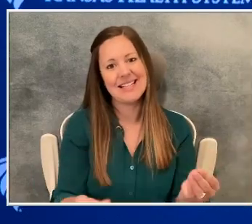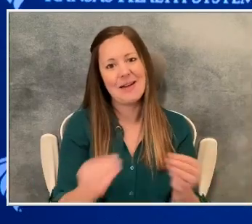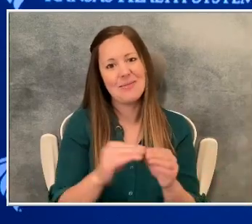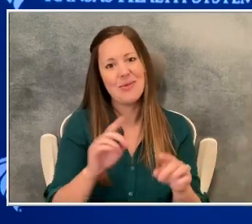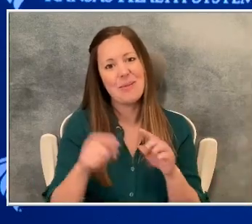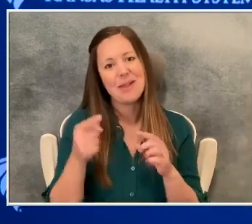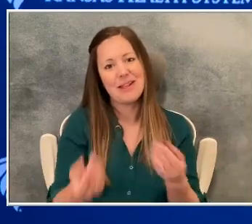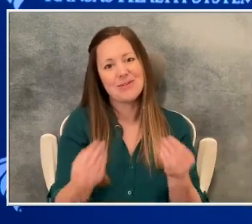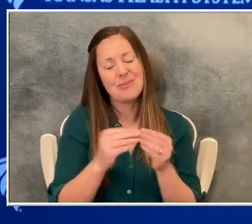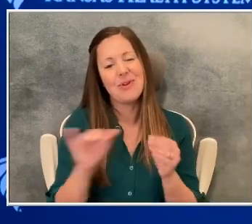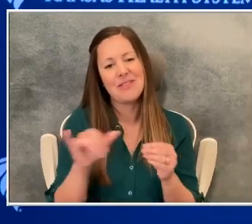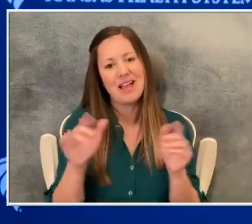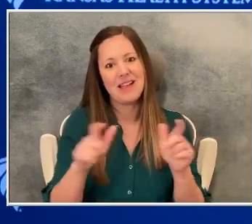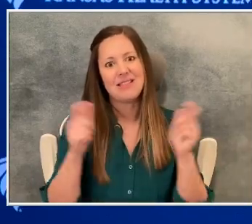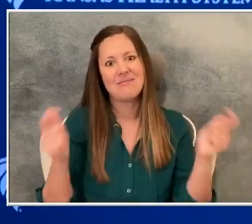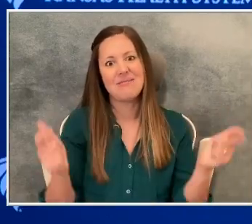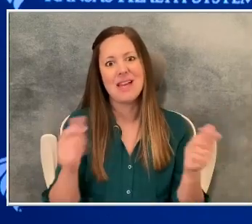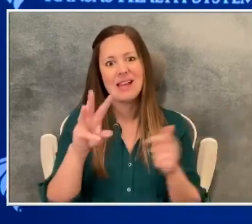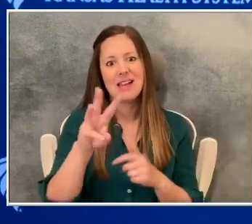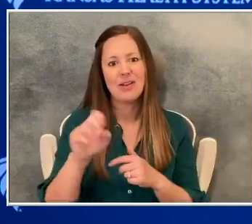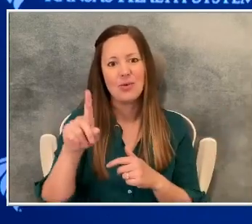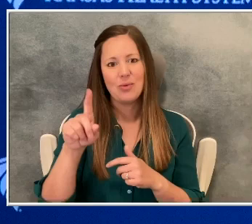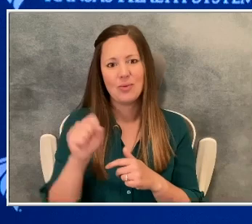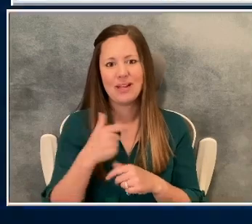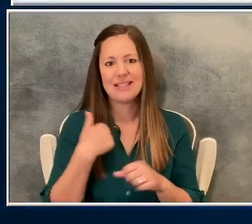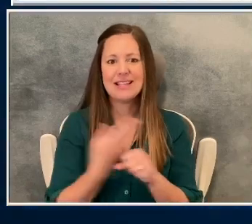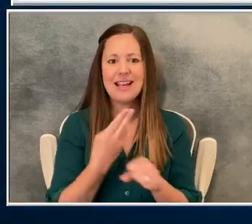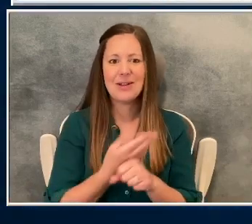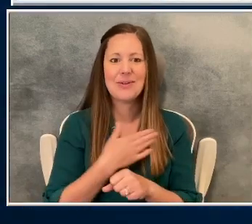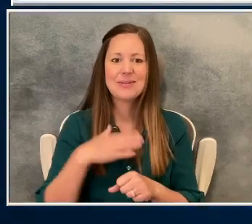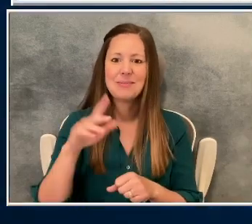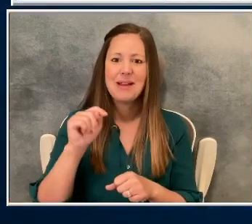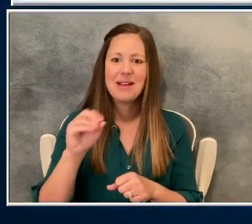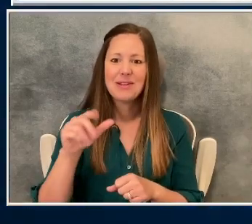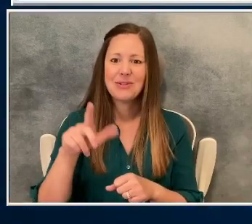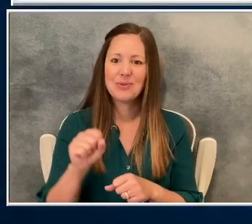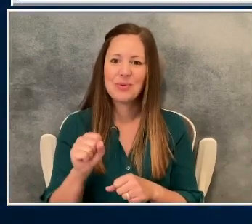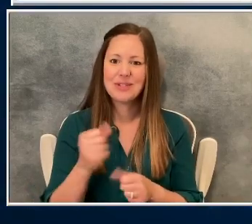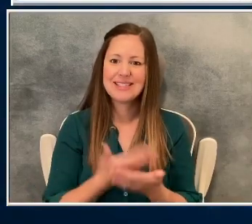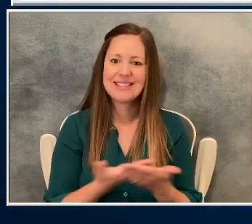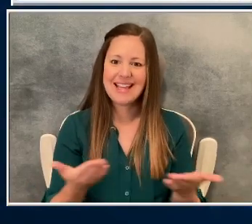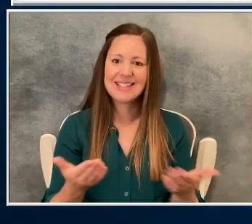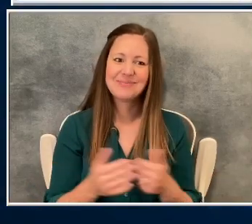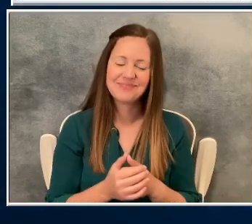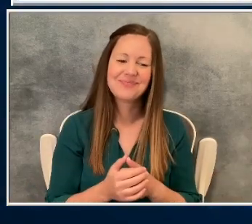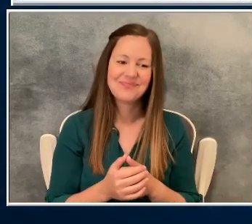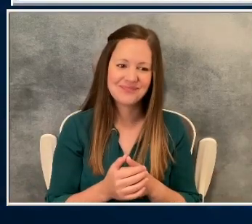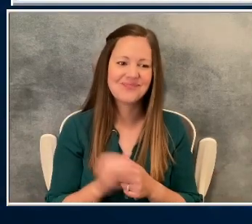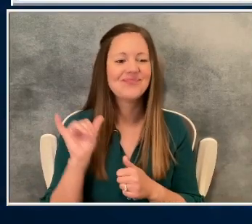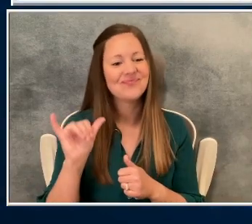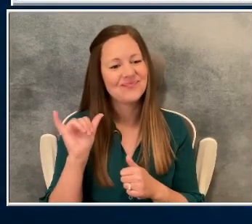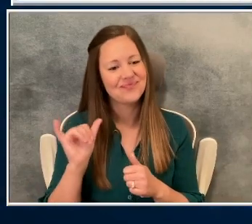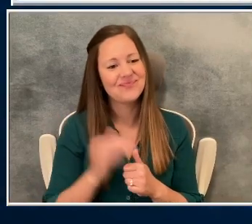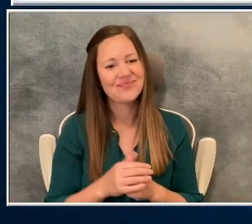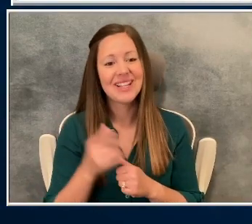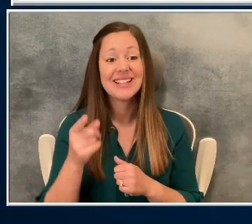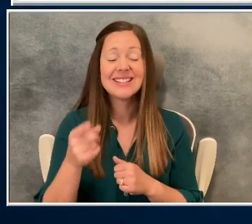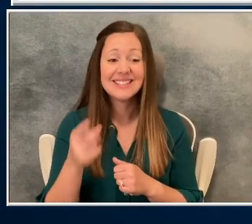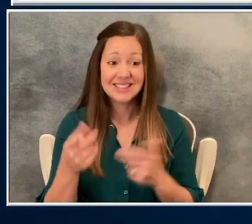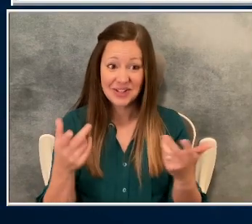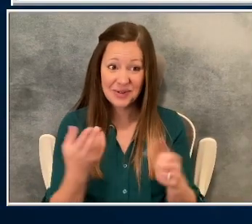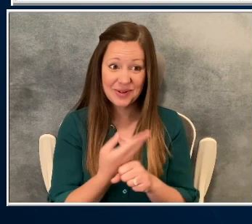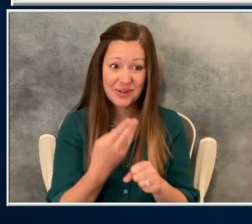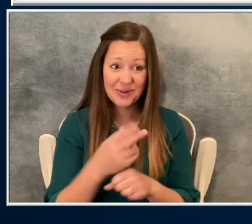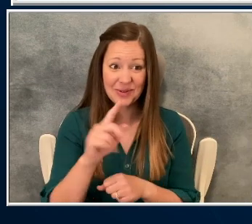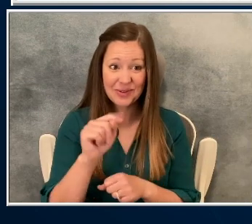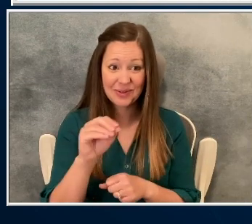weeds. I got to use some power tools. That's okay. So that was the I wanted allure. to do that. You went ahead and endangered yourself with power tools because as infectious